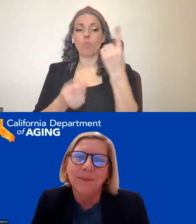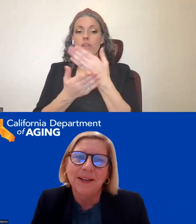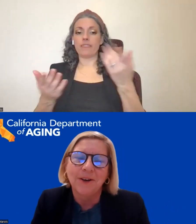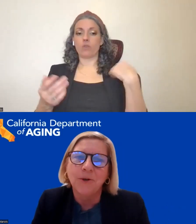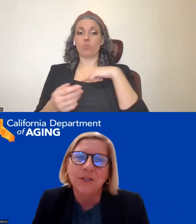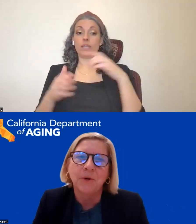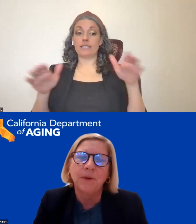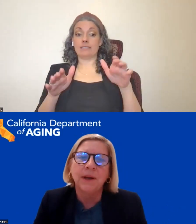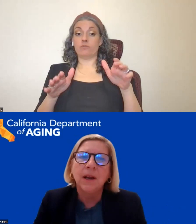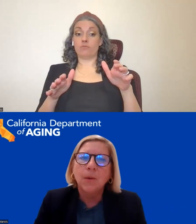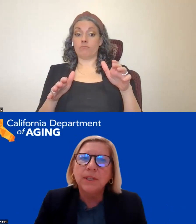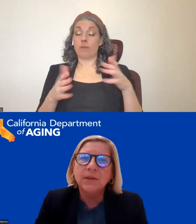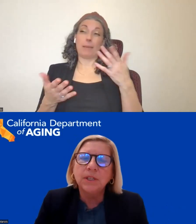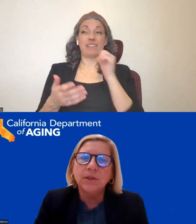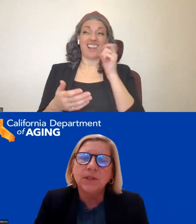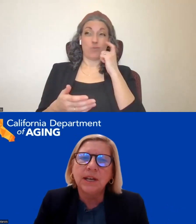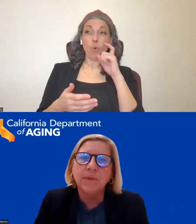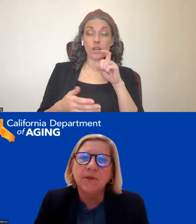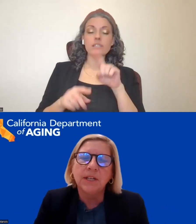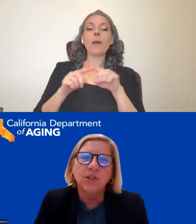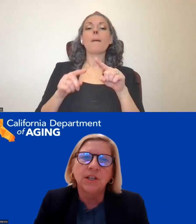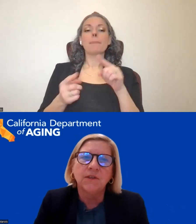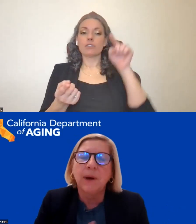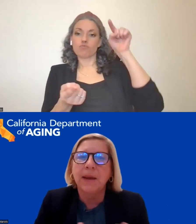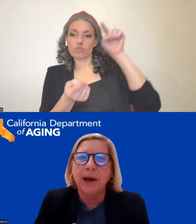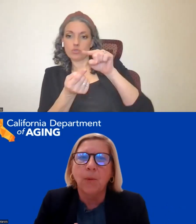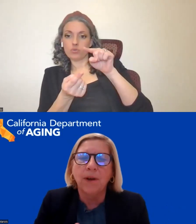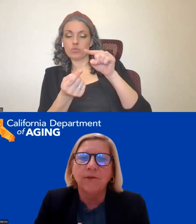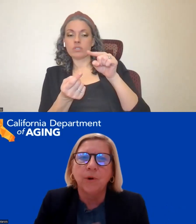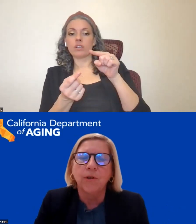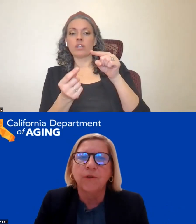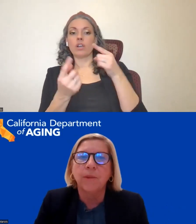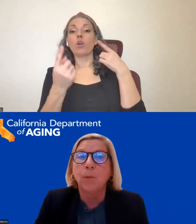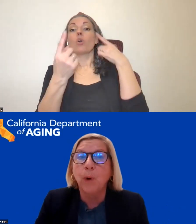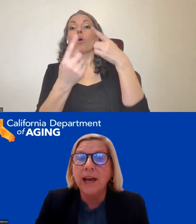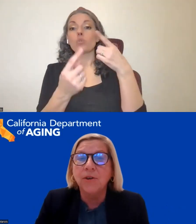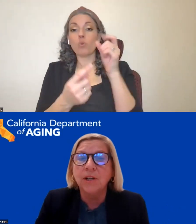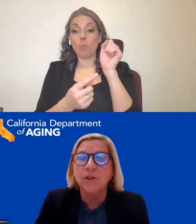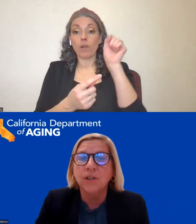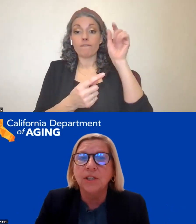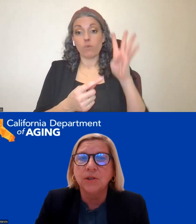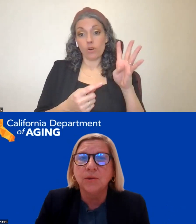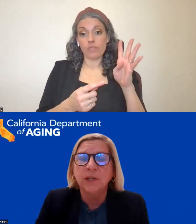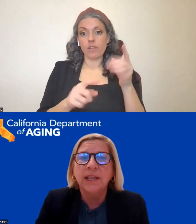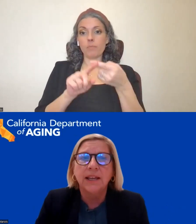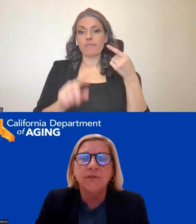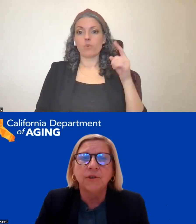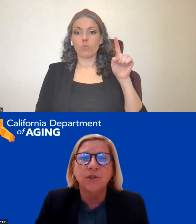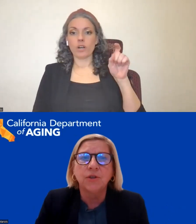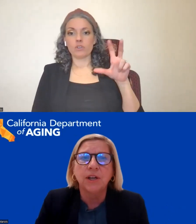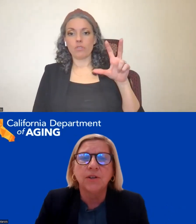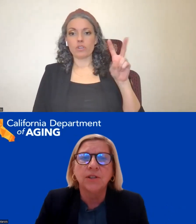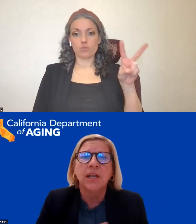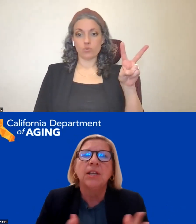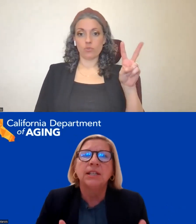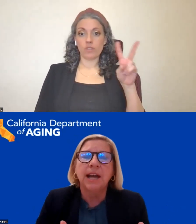might not be noticeable, but we did reduce the number of initiatives by about 1/4 from 132 in the first